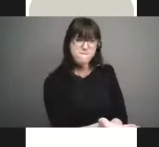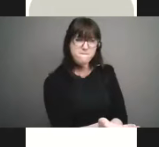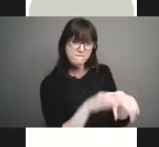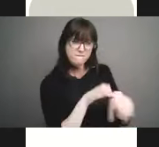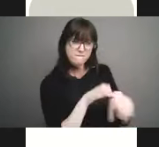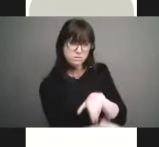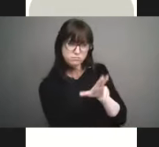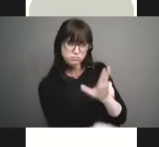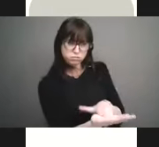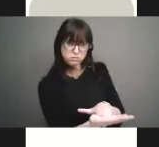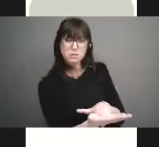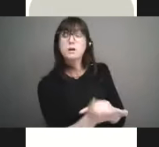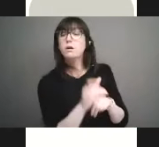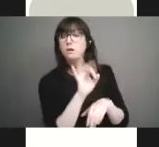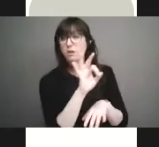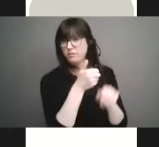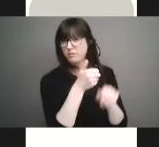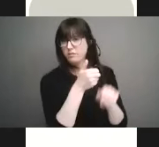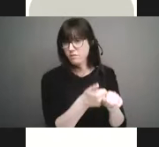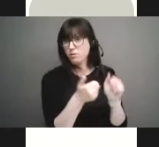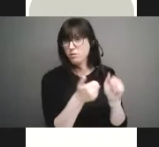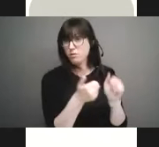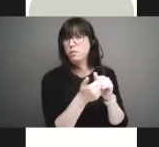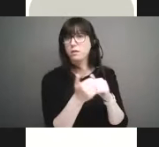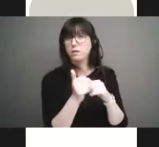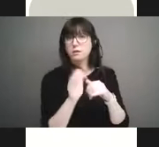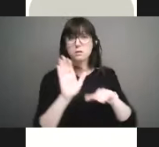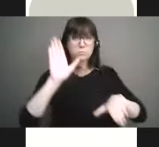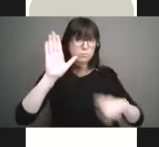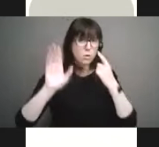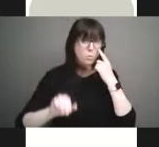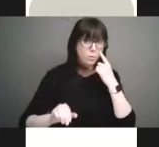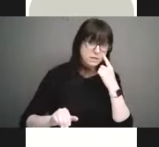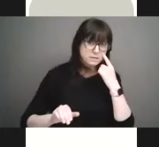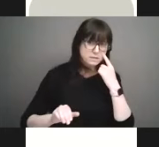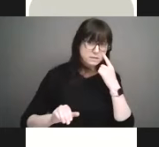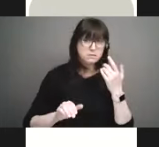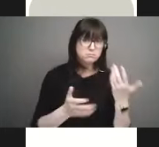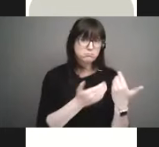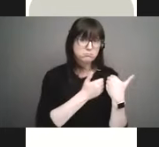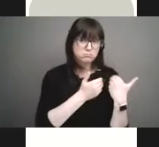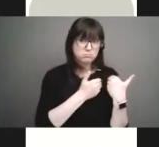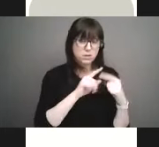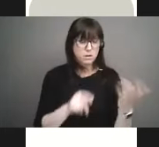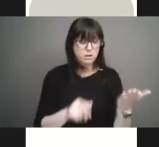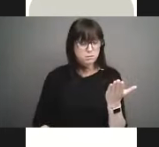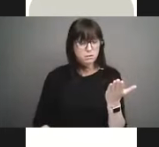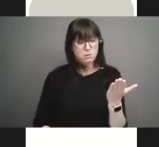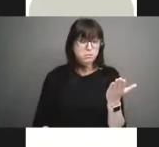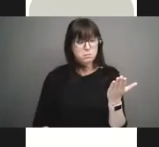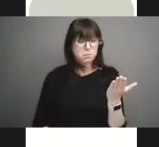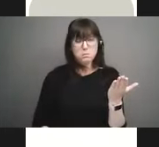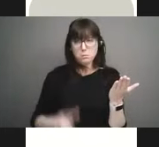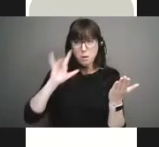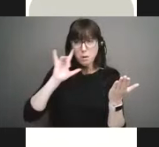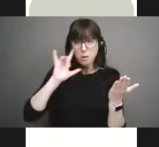as long as it's compliant with the witnessing obligations. On the face of it, it looks like a